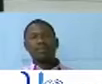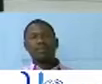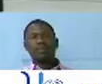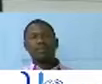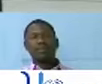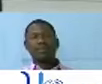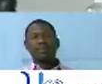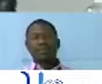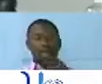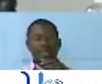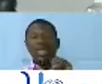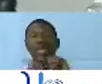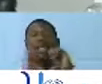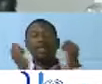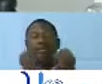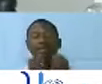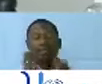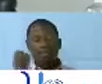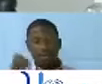executive order.